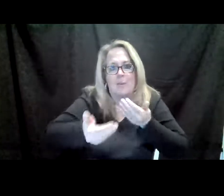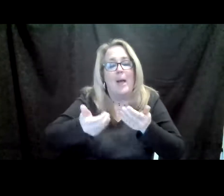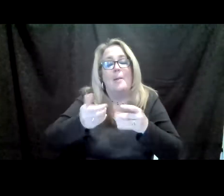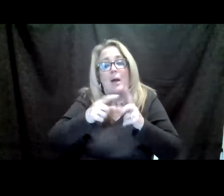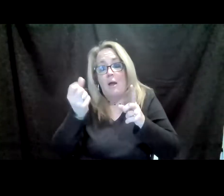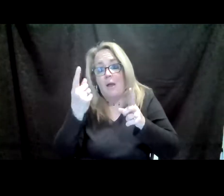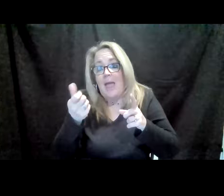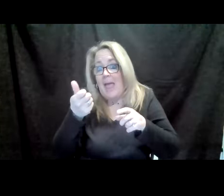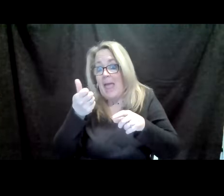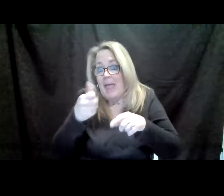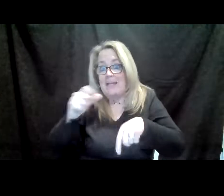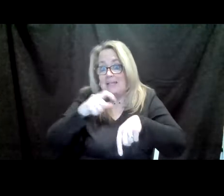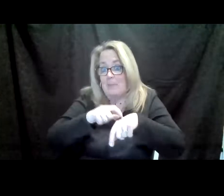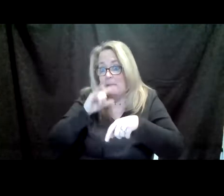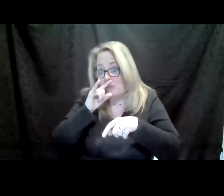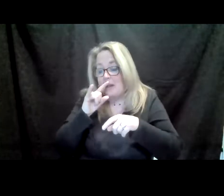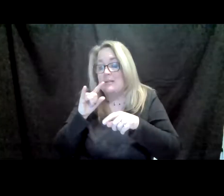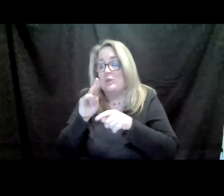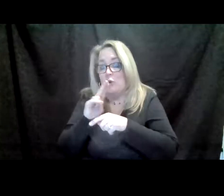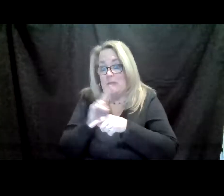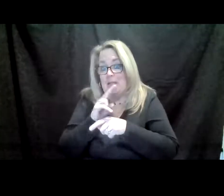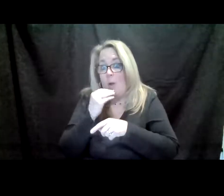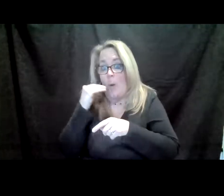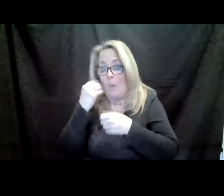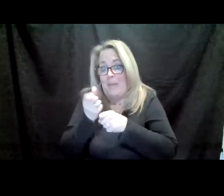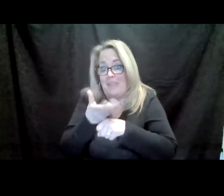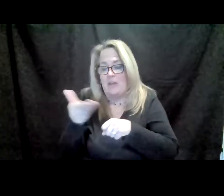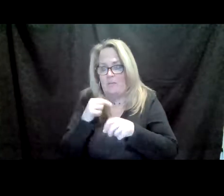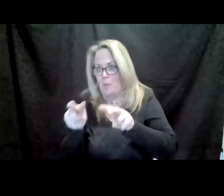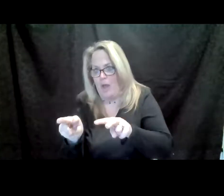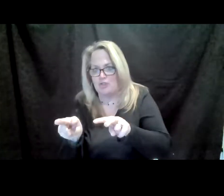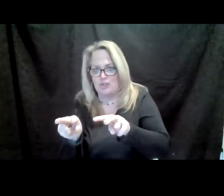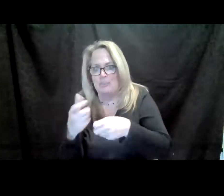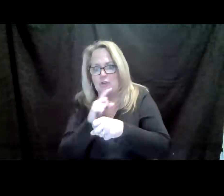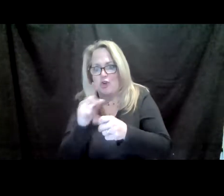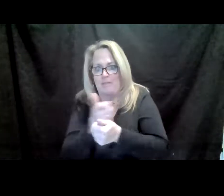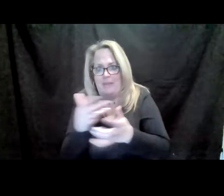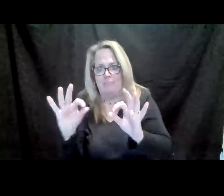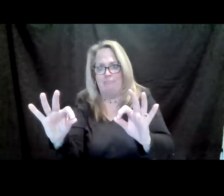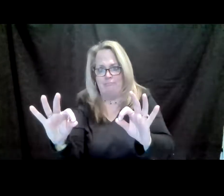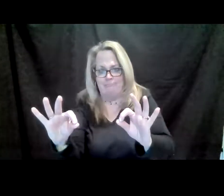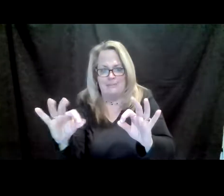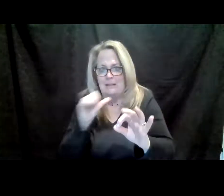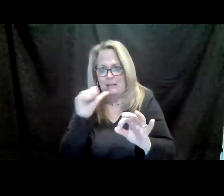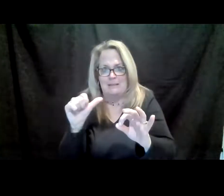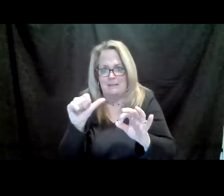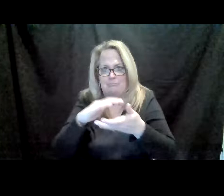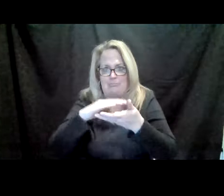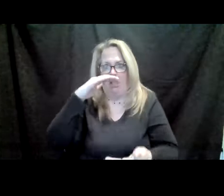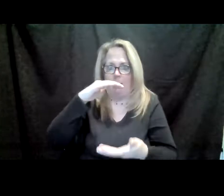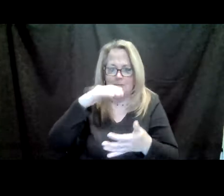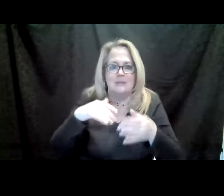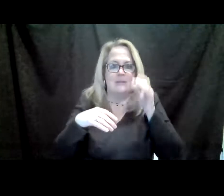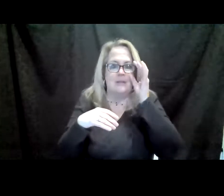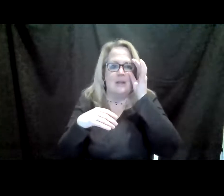these homemade things, you should watch carefully just to be sure that everything is okay. I've had some children who